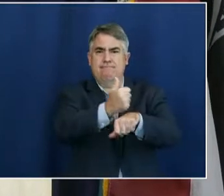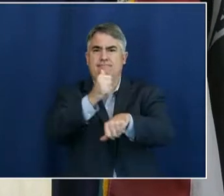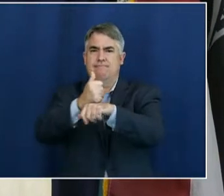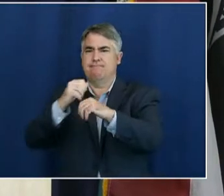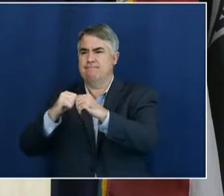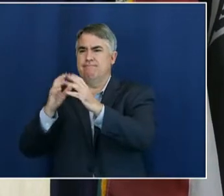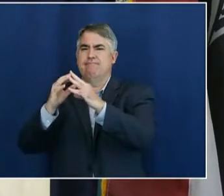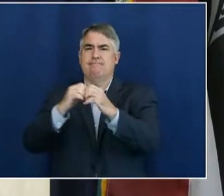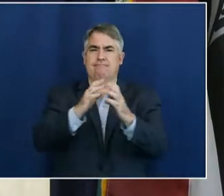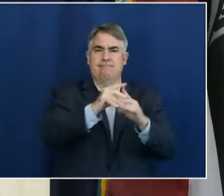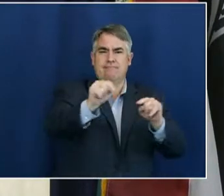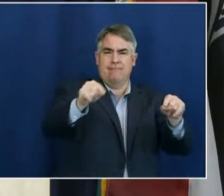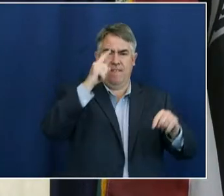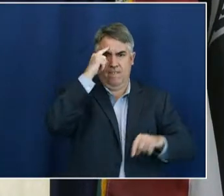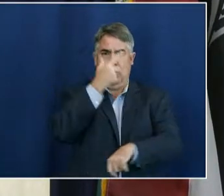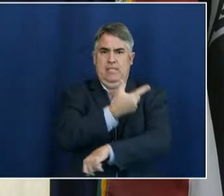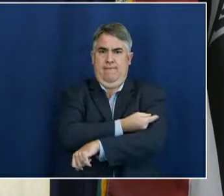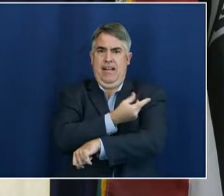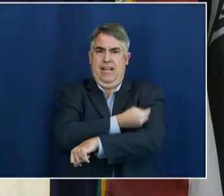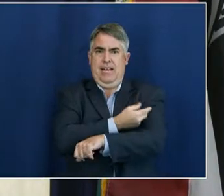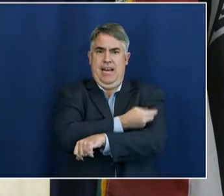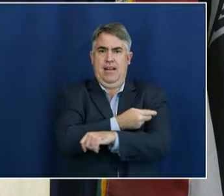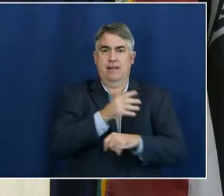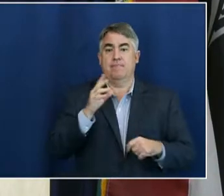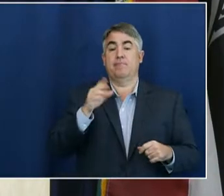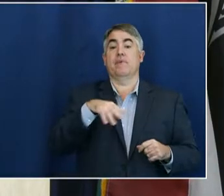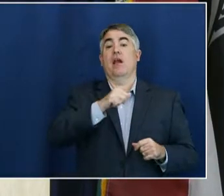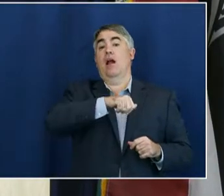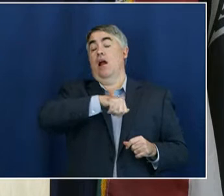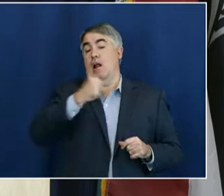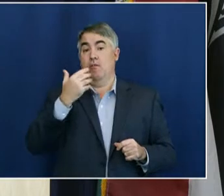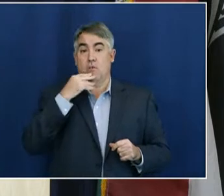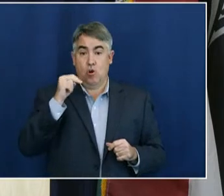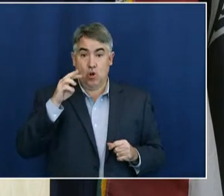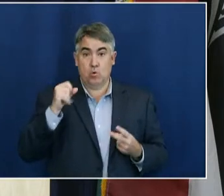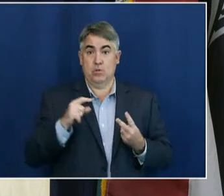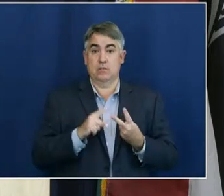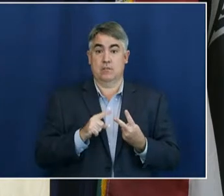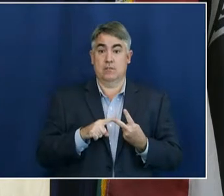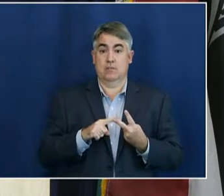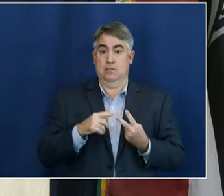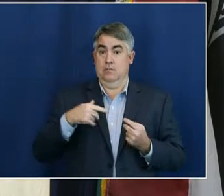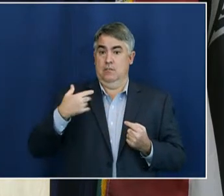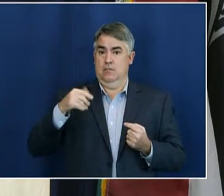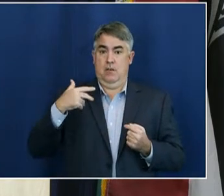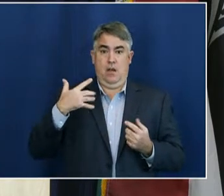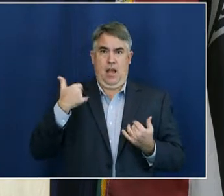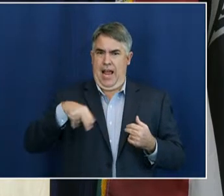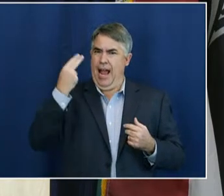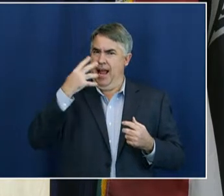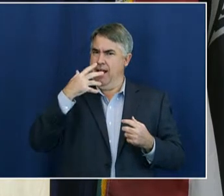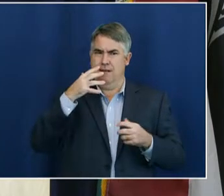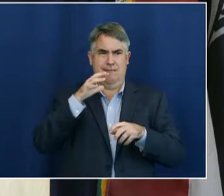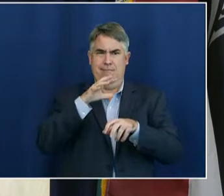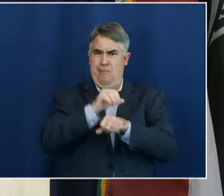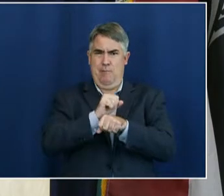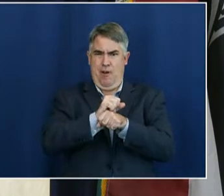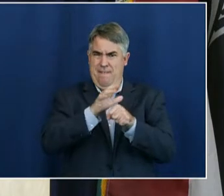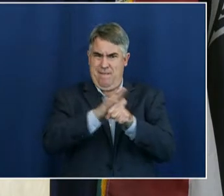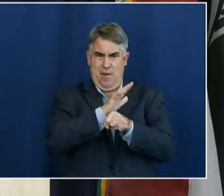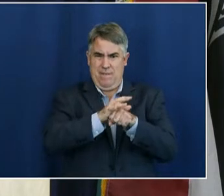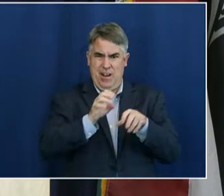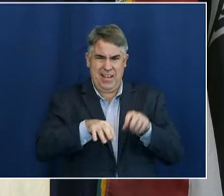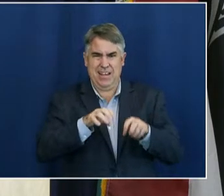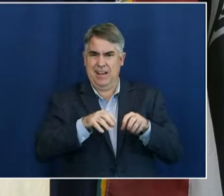system. The other good news is demand for appointments still remains exceedingly high. The biggest complaint we get is people say, I can't get an